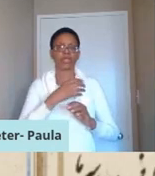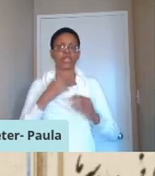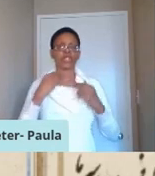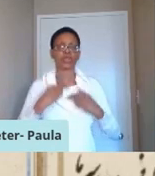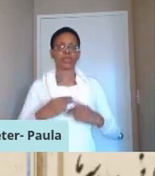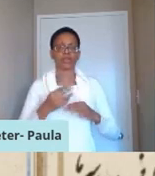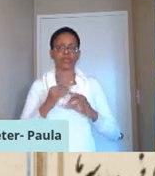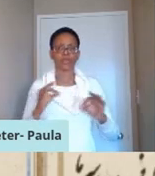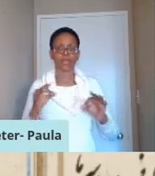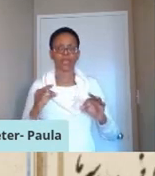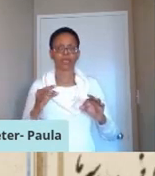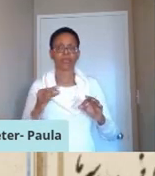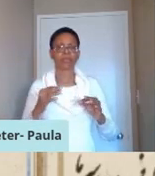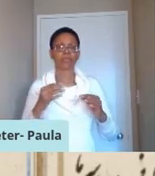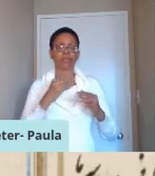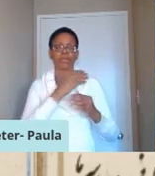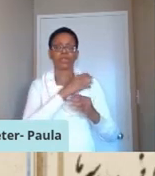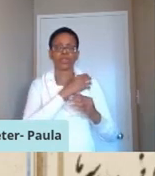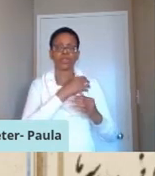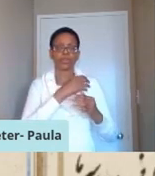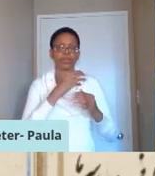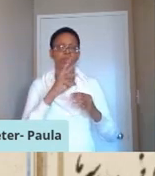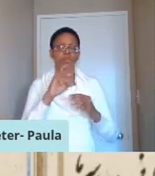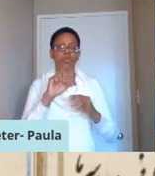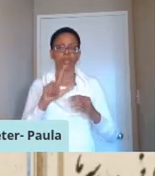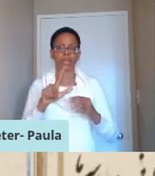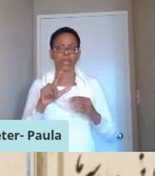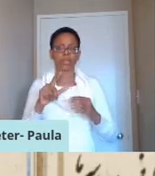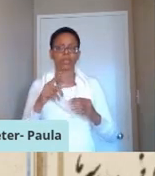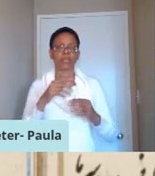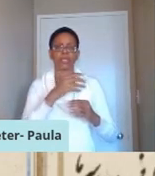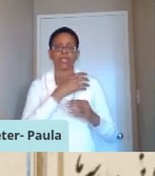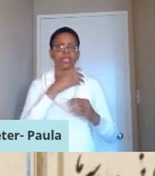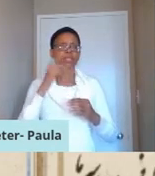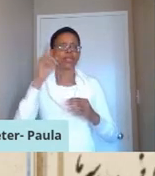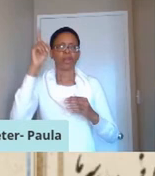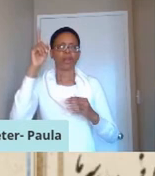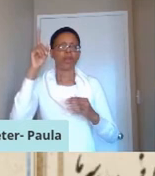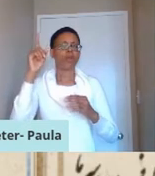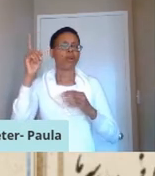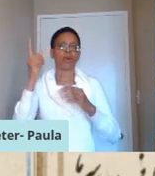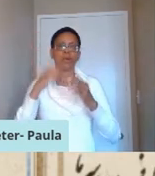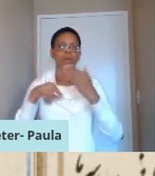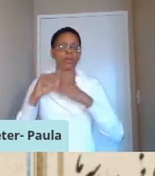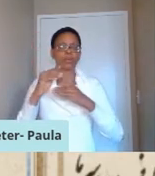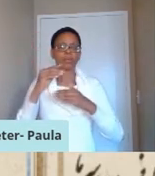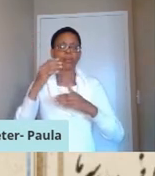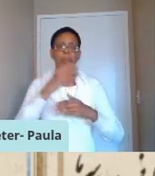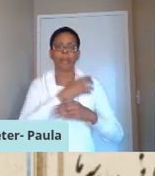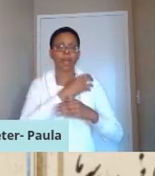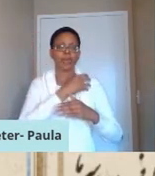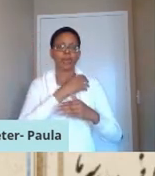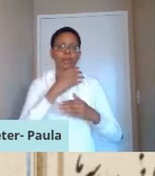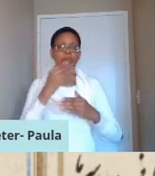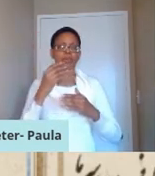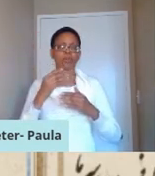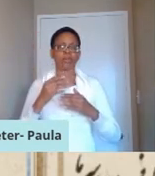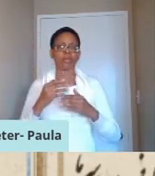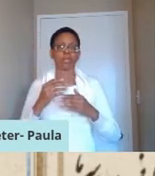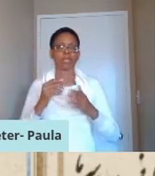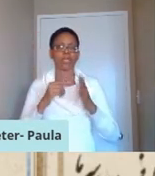divine omnipotence, divine justice, and divine destiny, such as ajal, the appointed time of death,